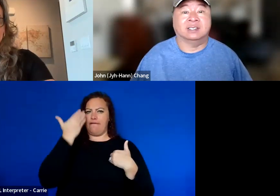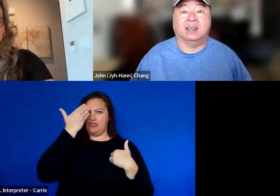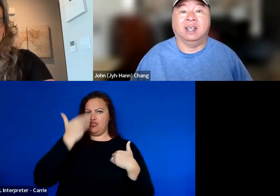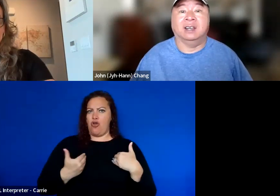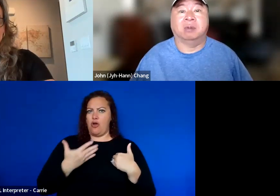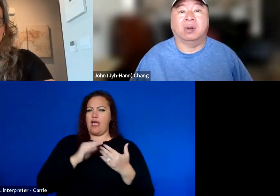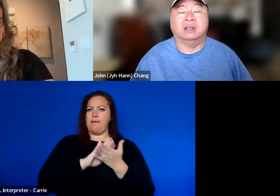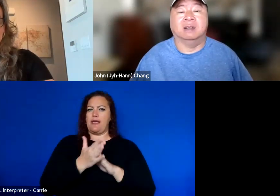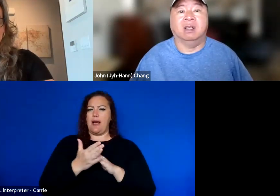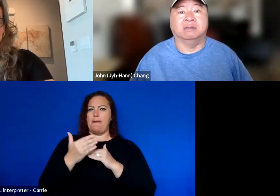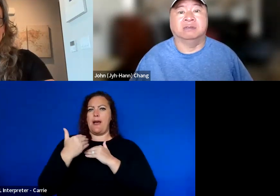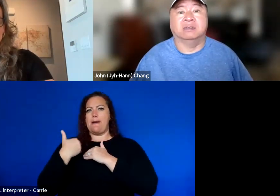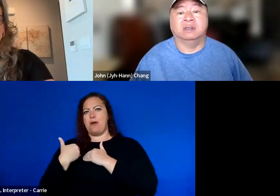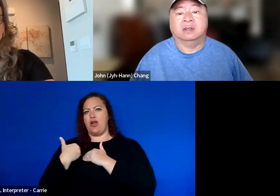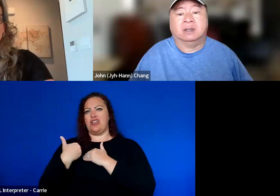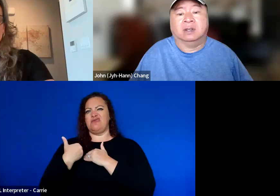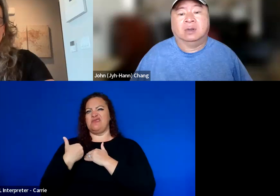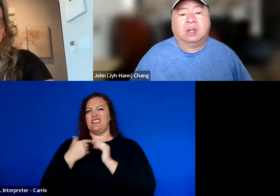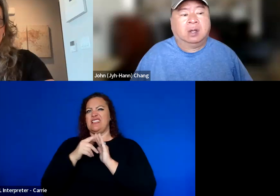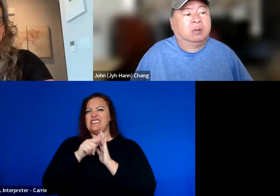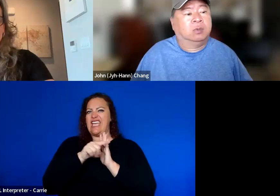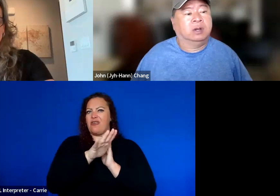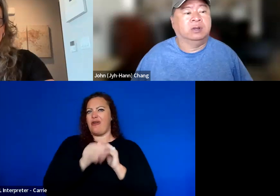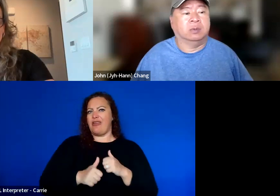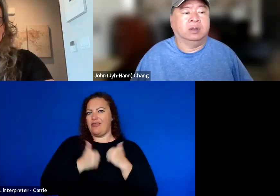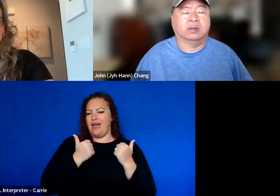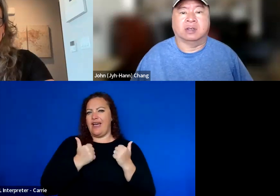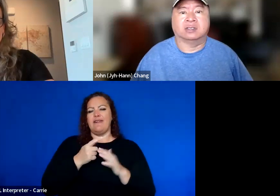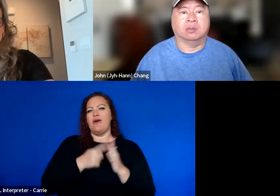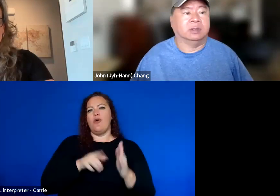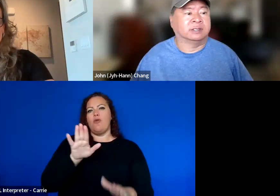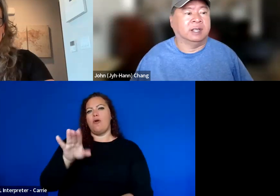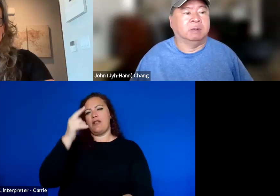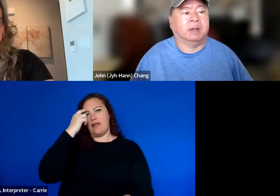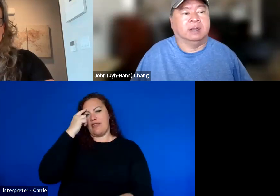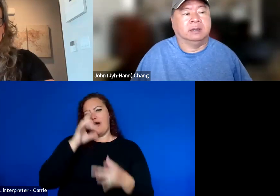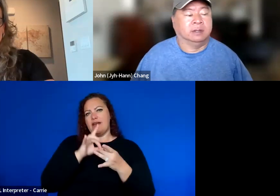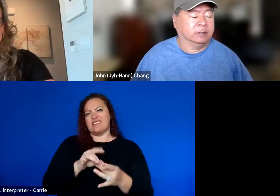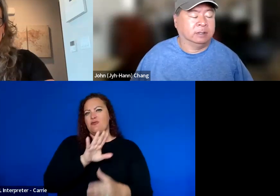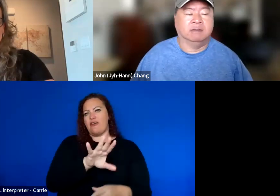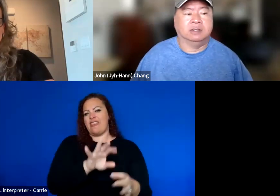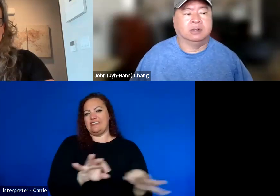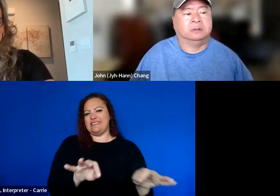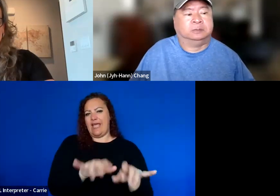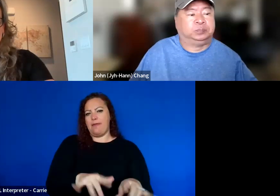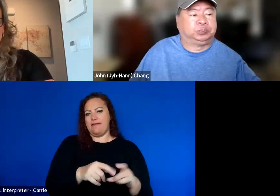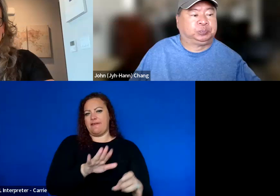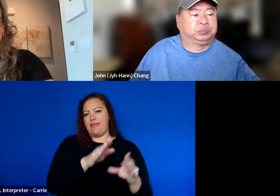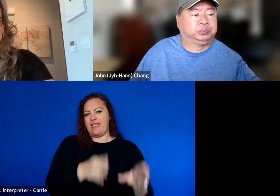at such a later part in life. Mm. What are your thoughts on the statement by this